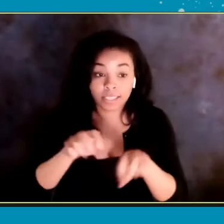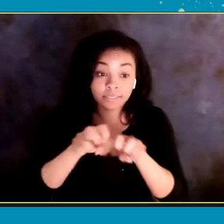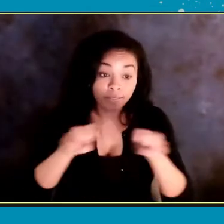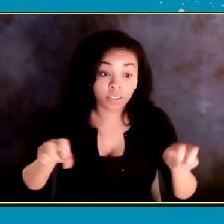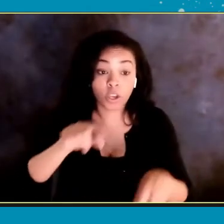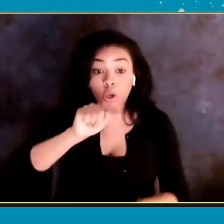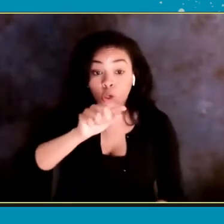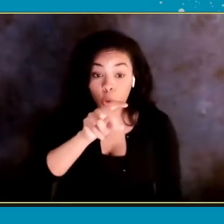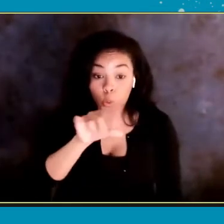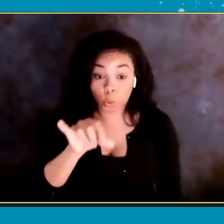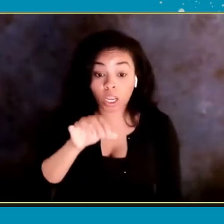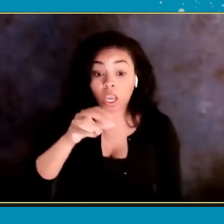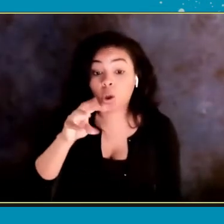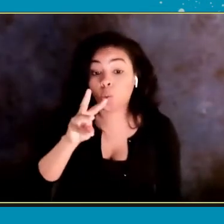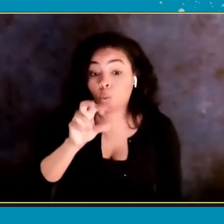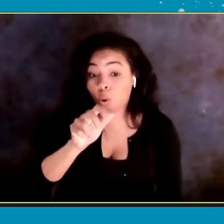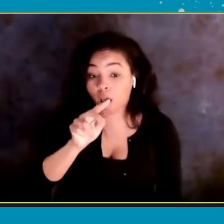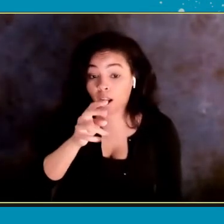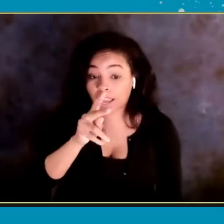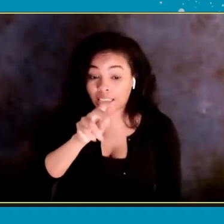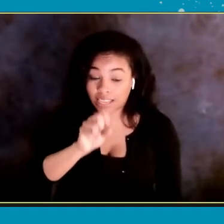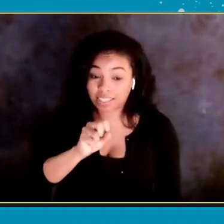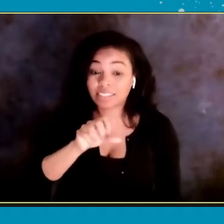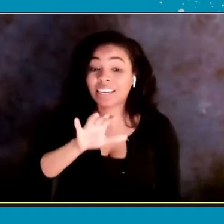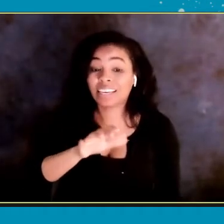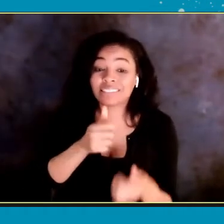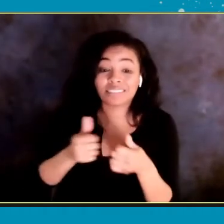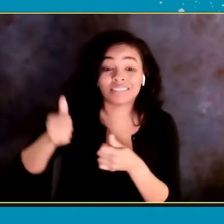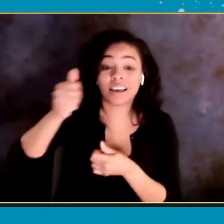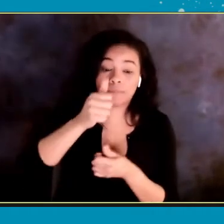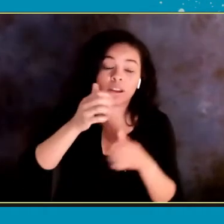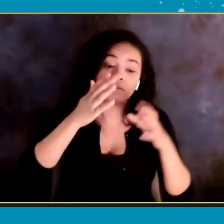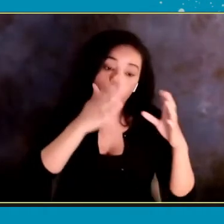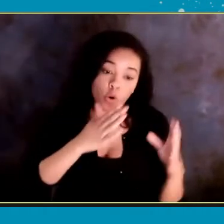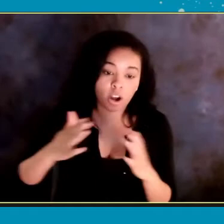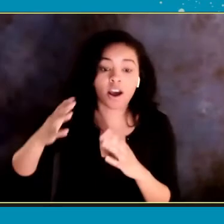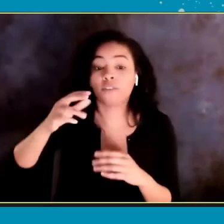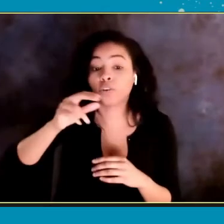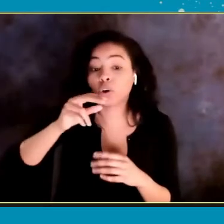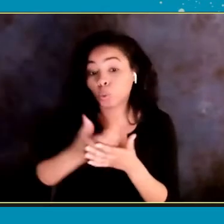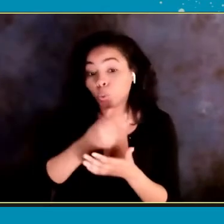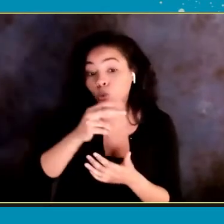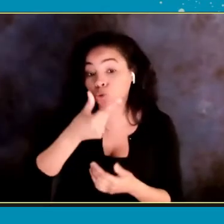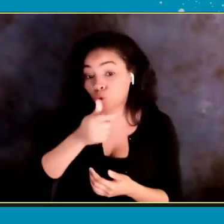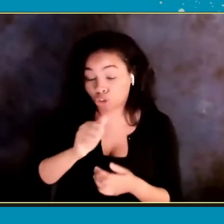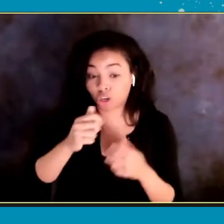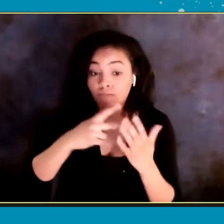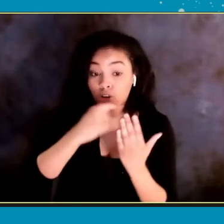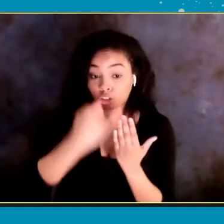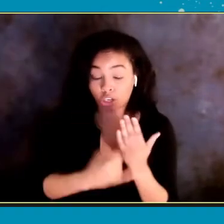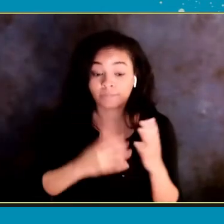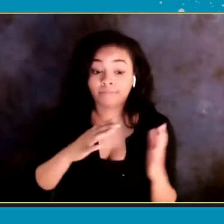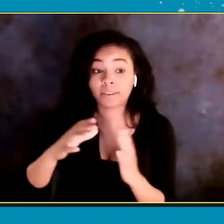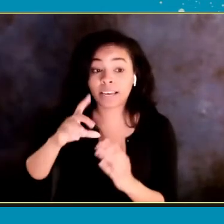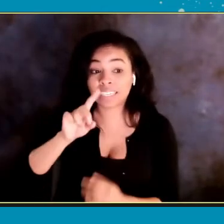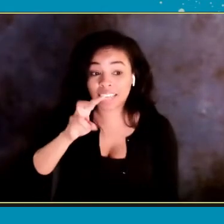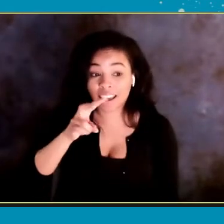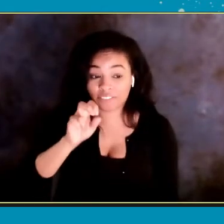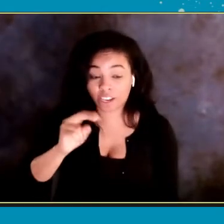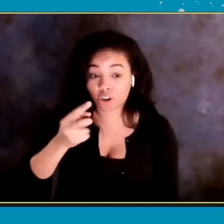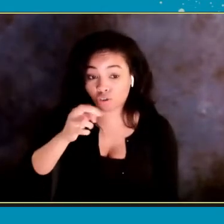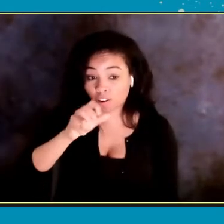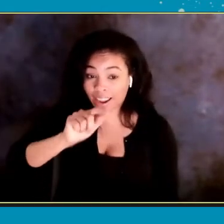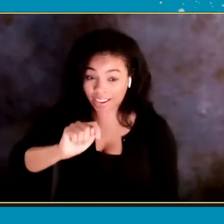Watkins, the Deputy Organizing Director of New Georgia Project, Devin Branch, a political organizer from the